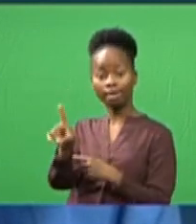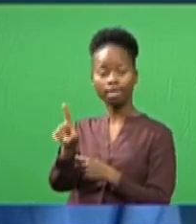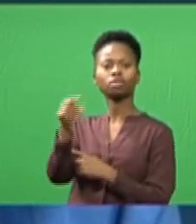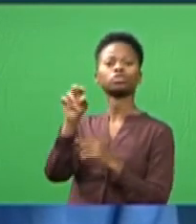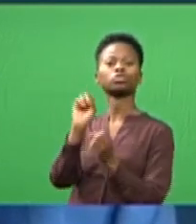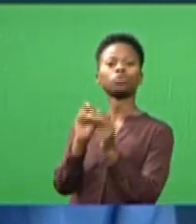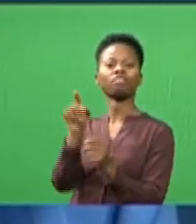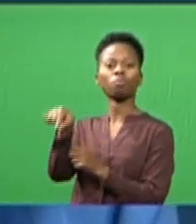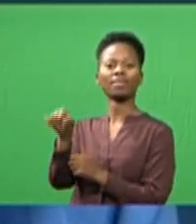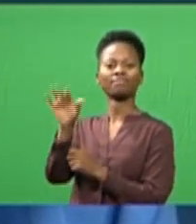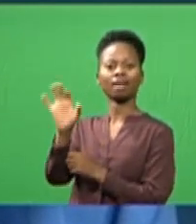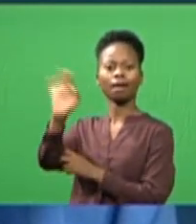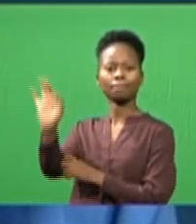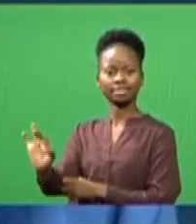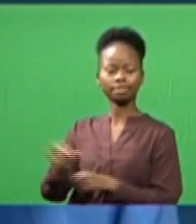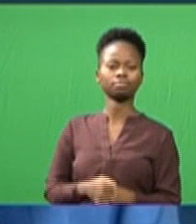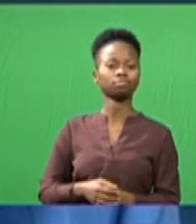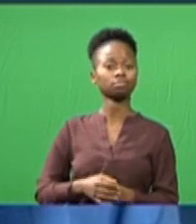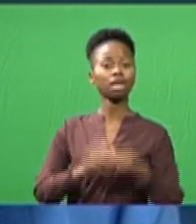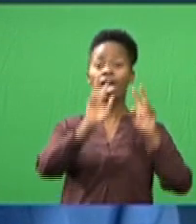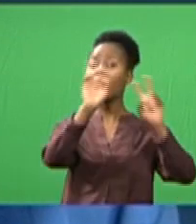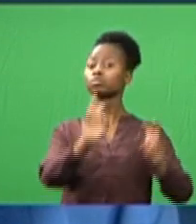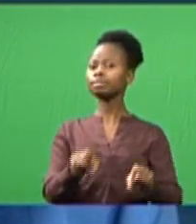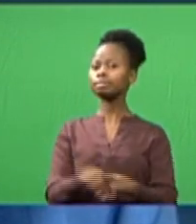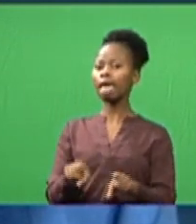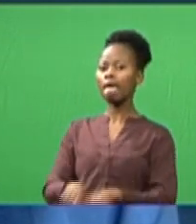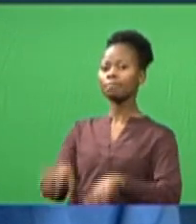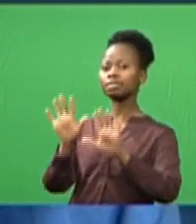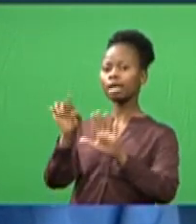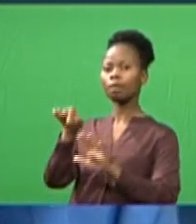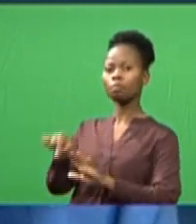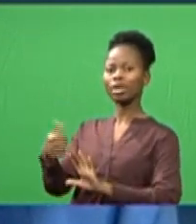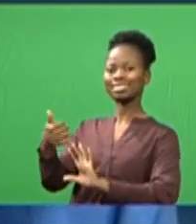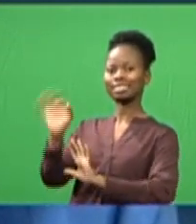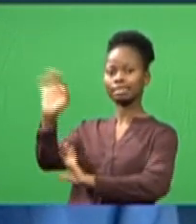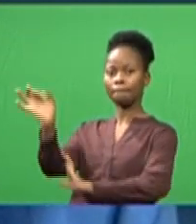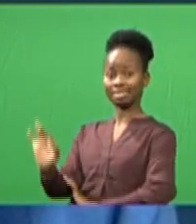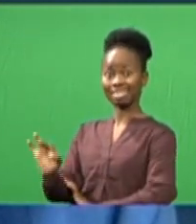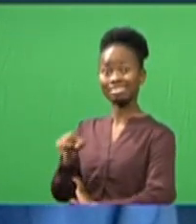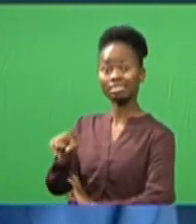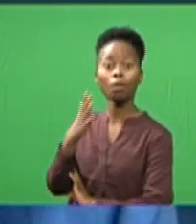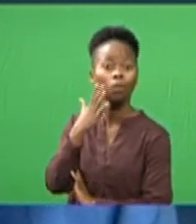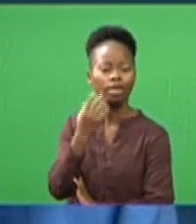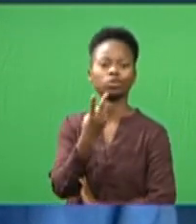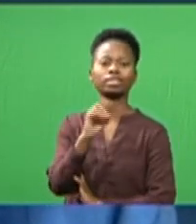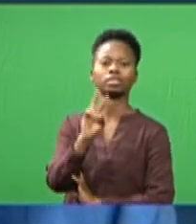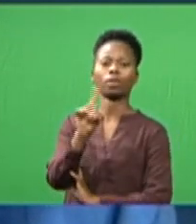Electricity prices are significantly higher at 10.6% for 2021.